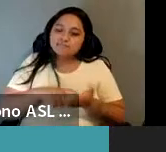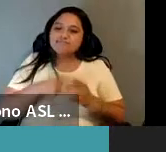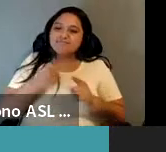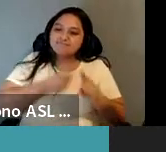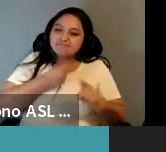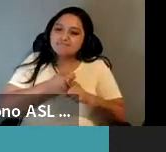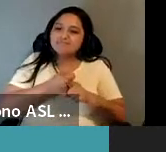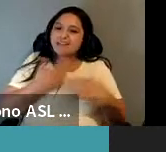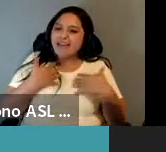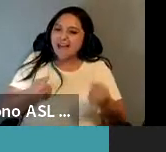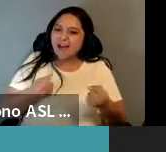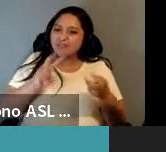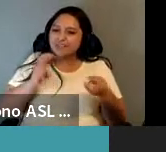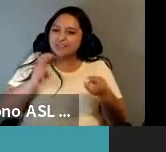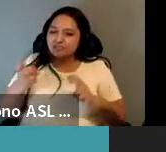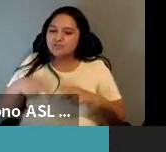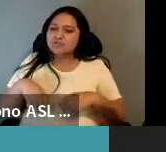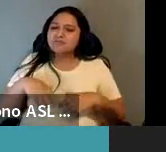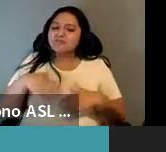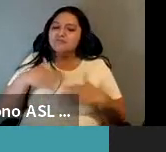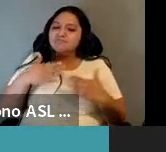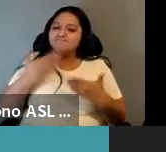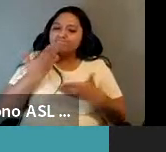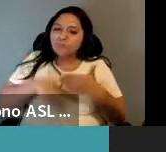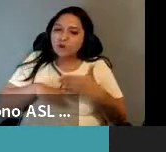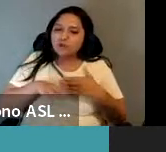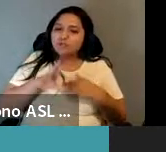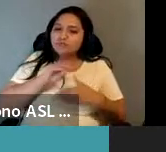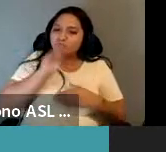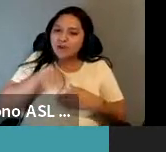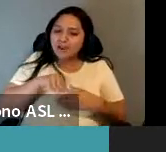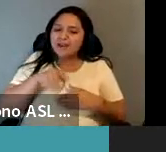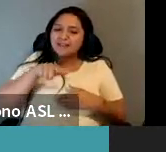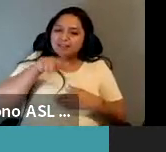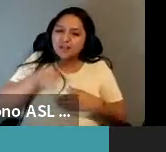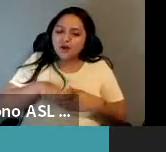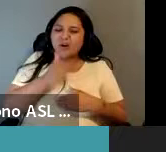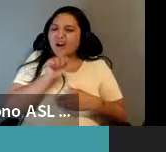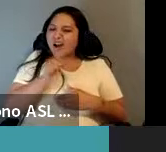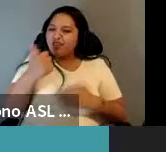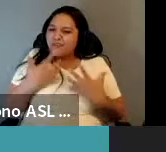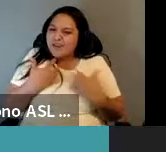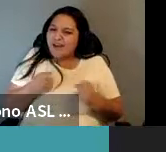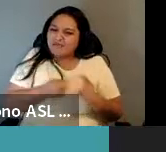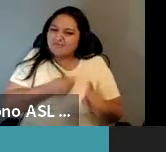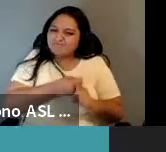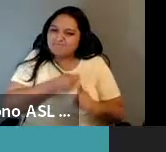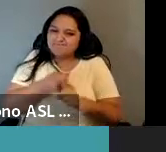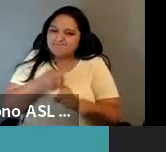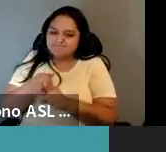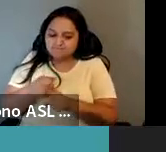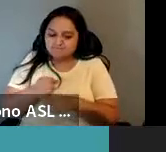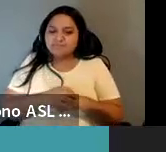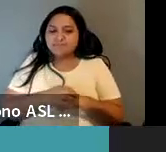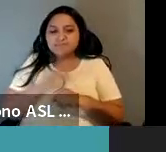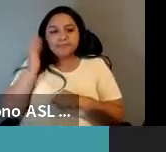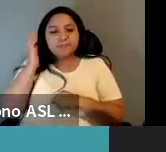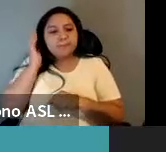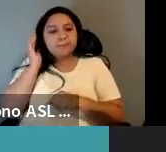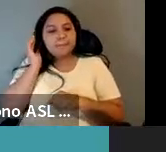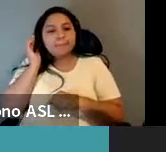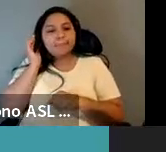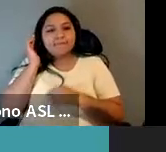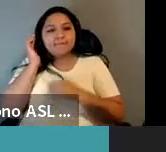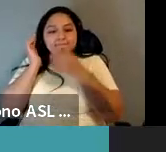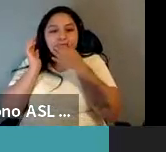birth weight, and other reproductive impacts in the neighborhoods that are really at the fence line of oil drilling operations. We know